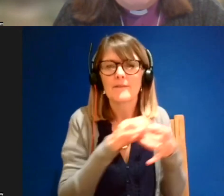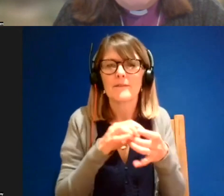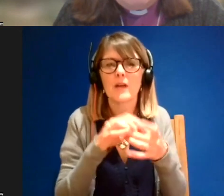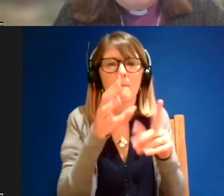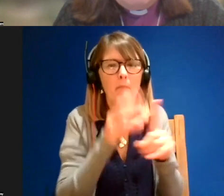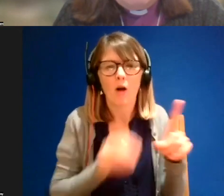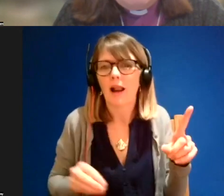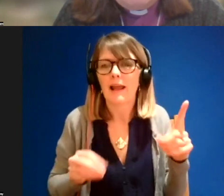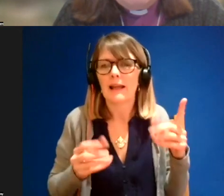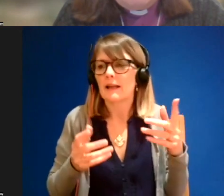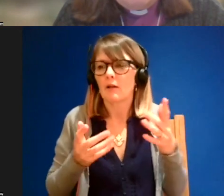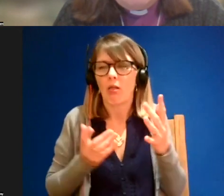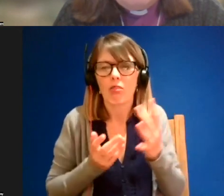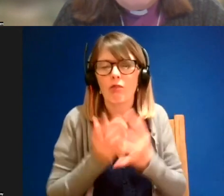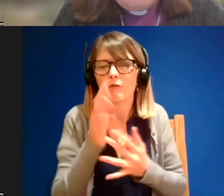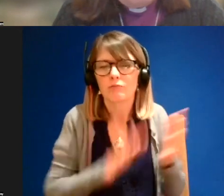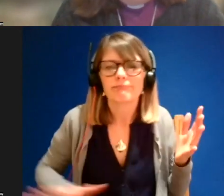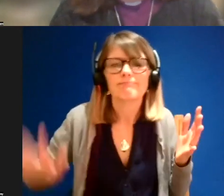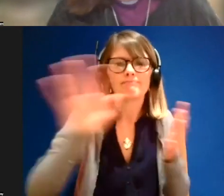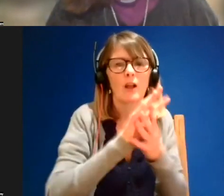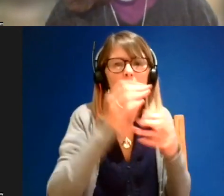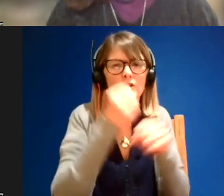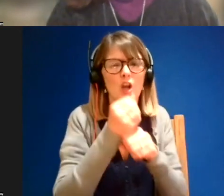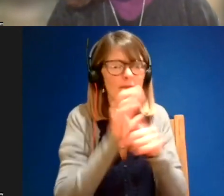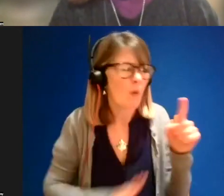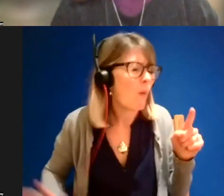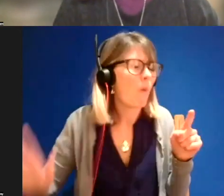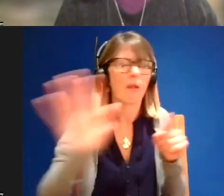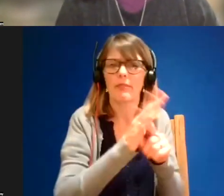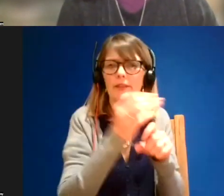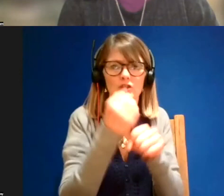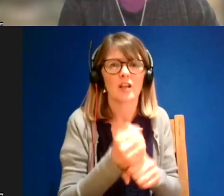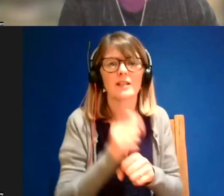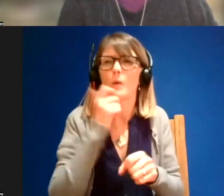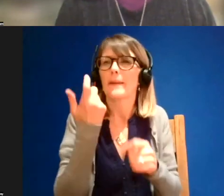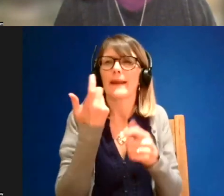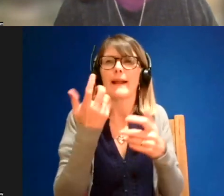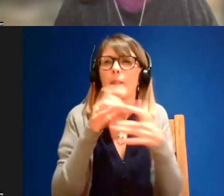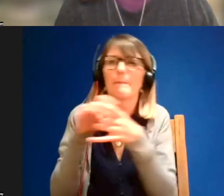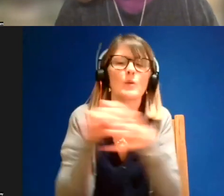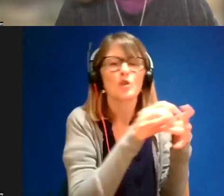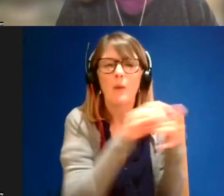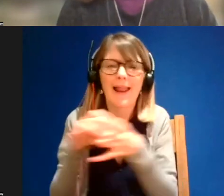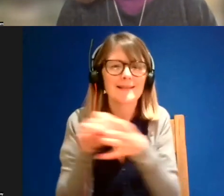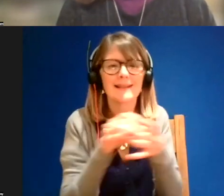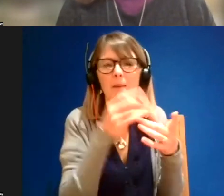modelling across the church, in every part of the church, and it would be that mutuality that God originally called us to.